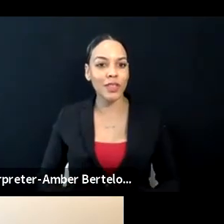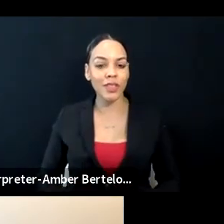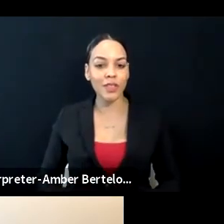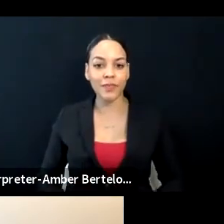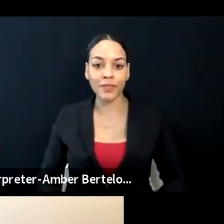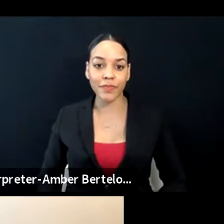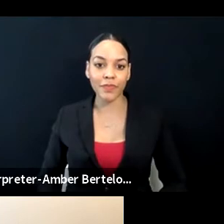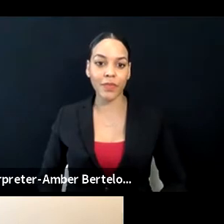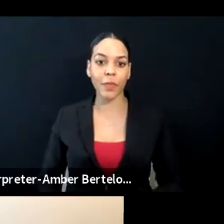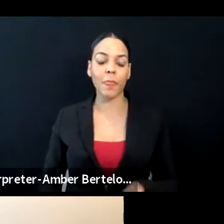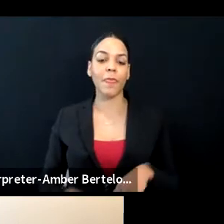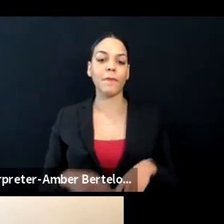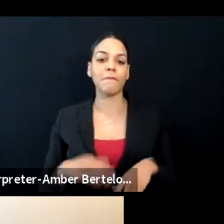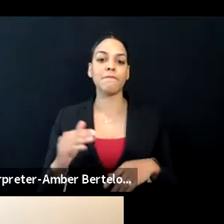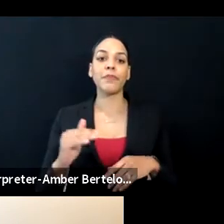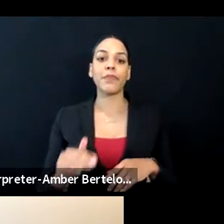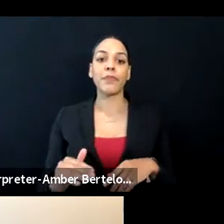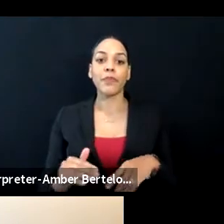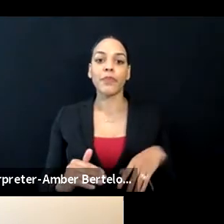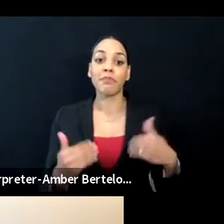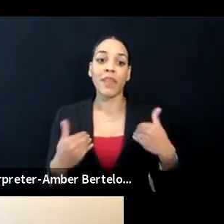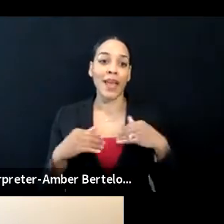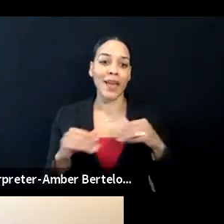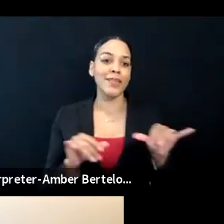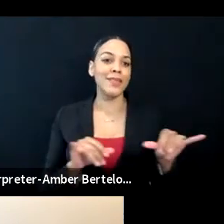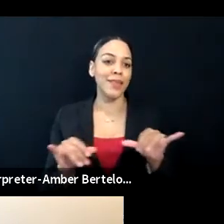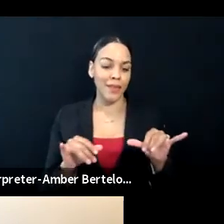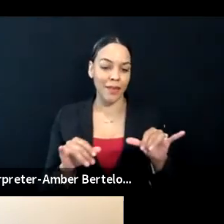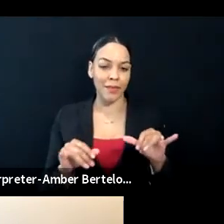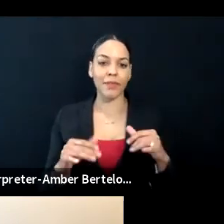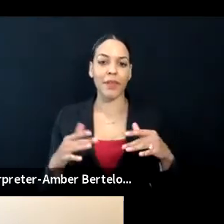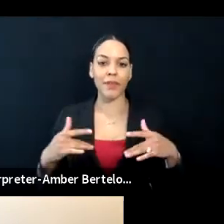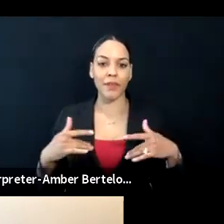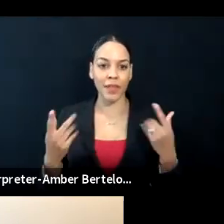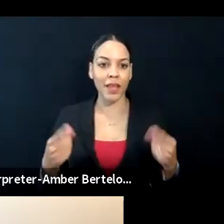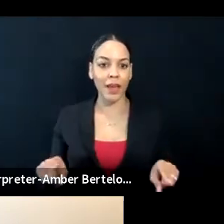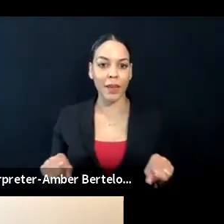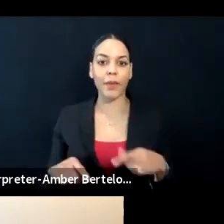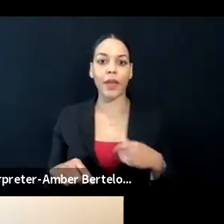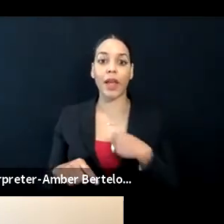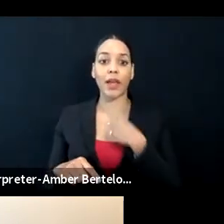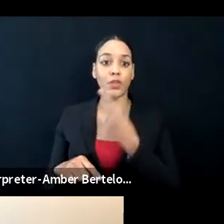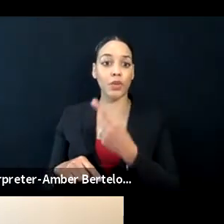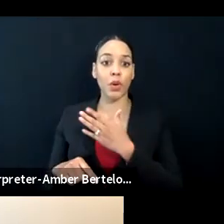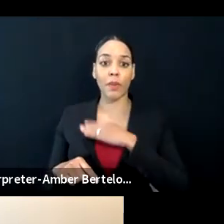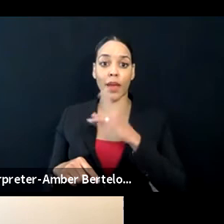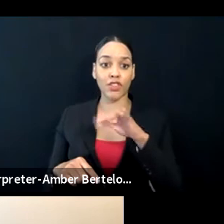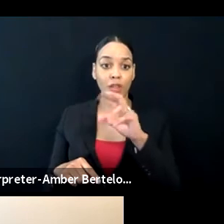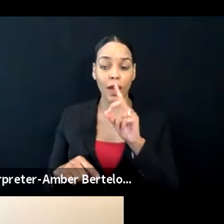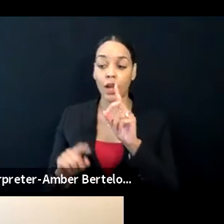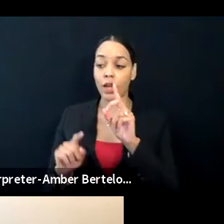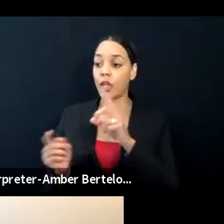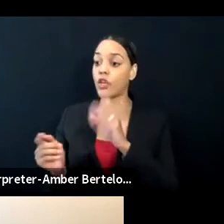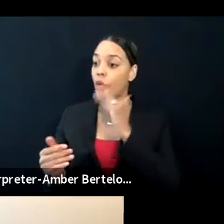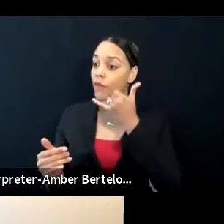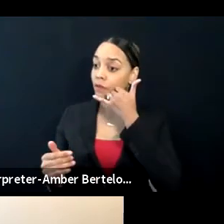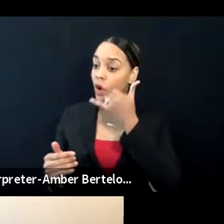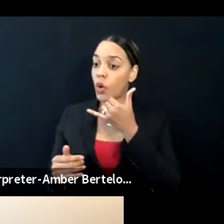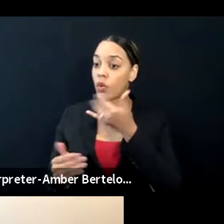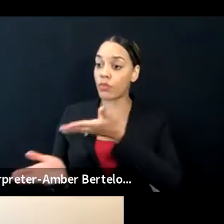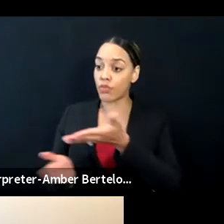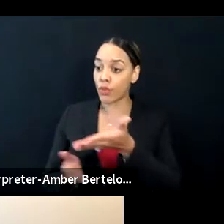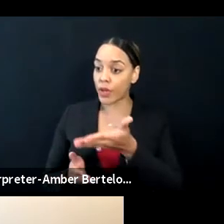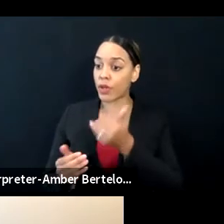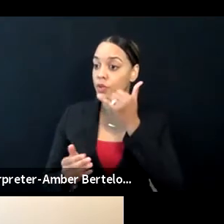I had similar events. I started really early telling my child to take her phone to school and to document all of the work that